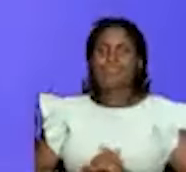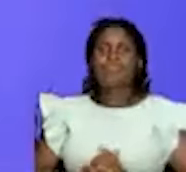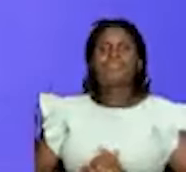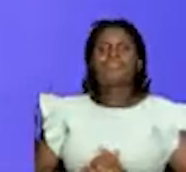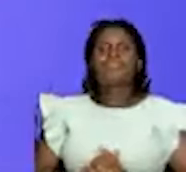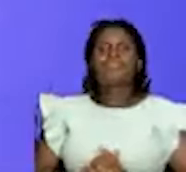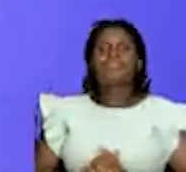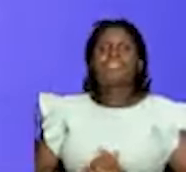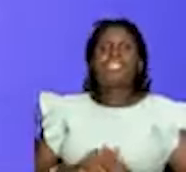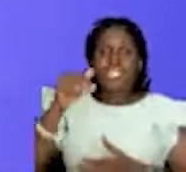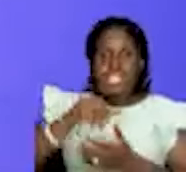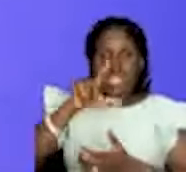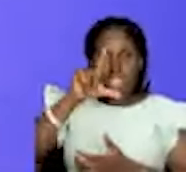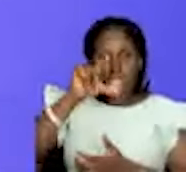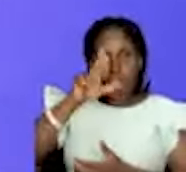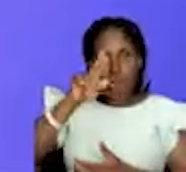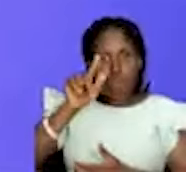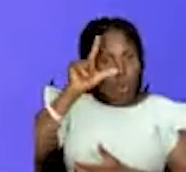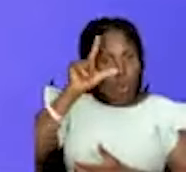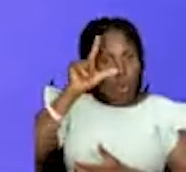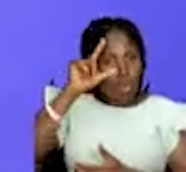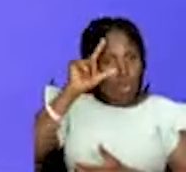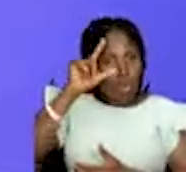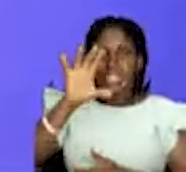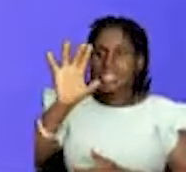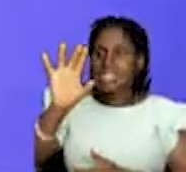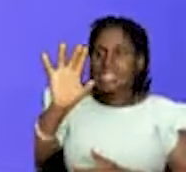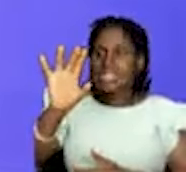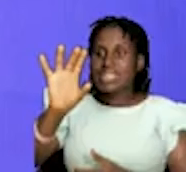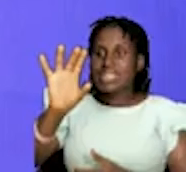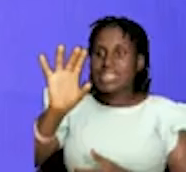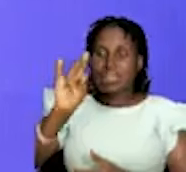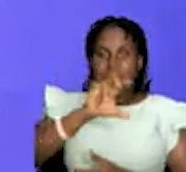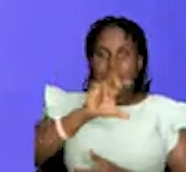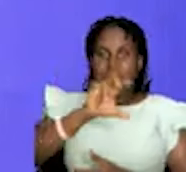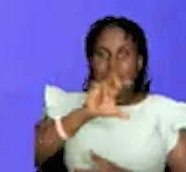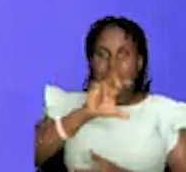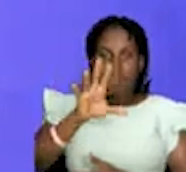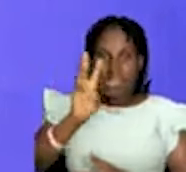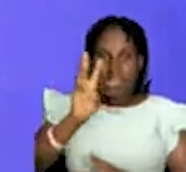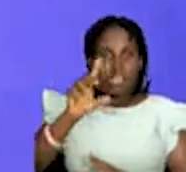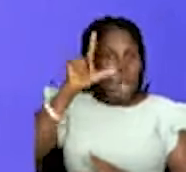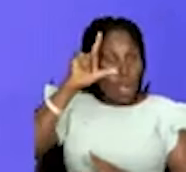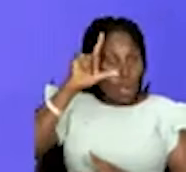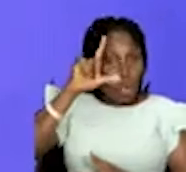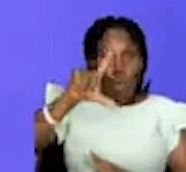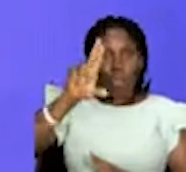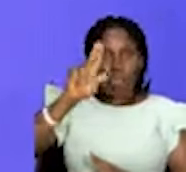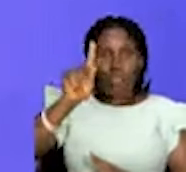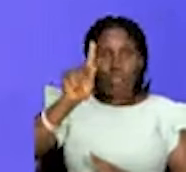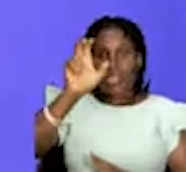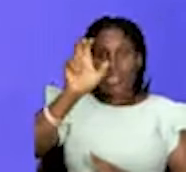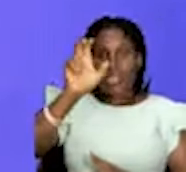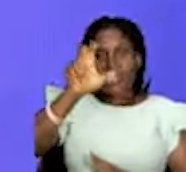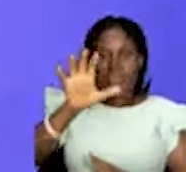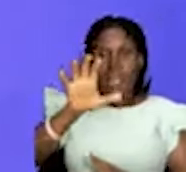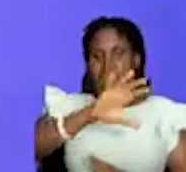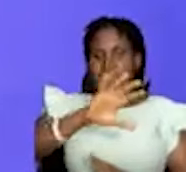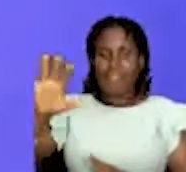In Luke chapter 17, 5 and 6, Luke 17, please give it to us, media. Luke